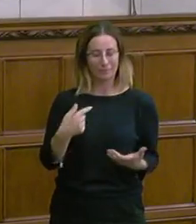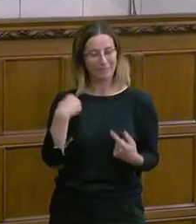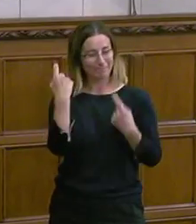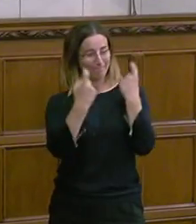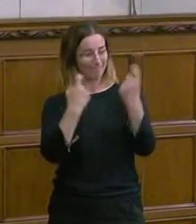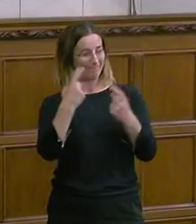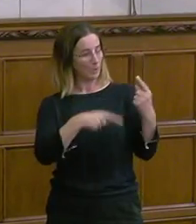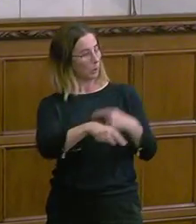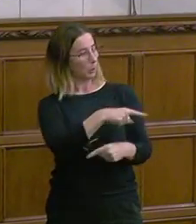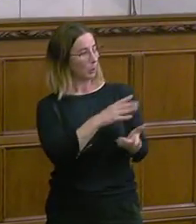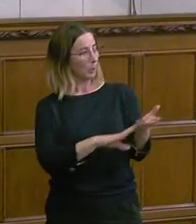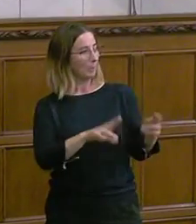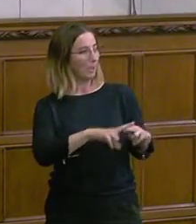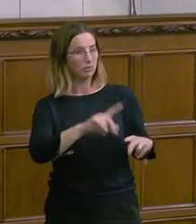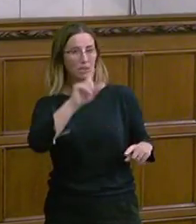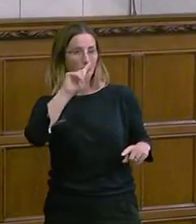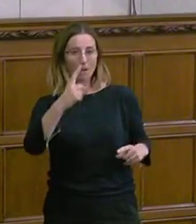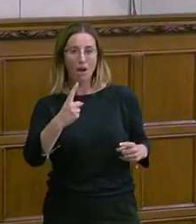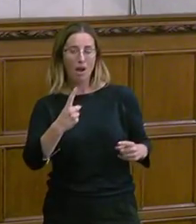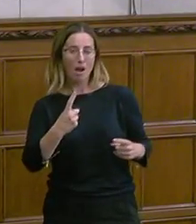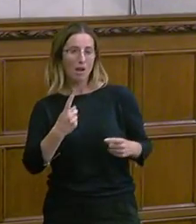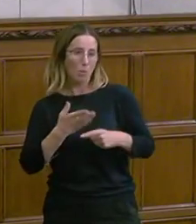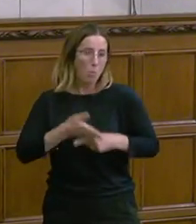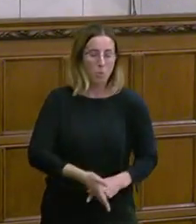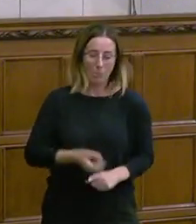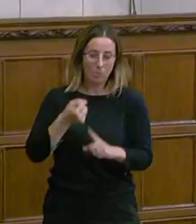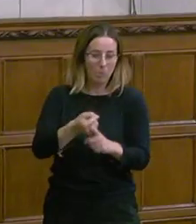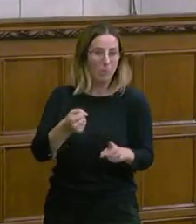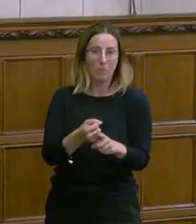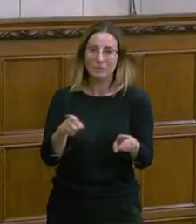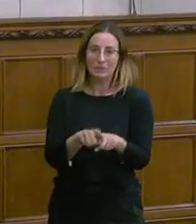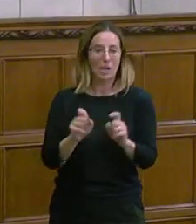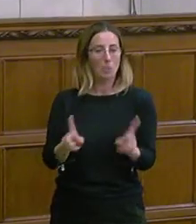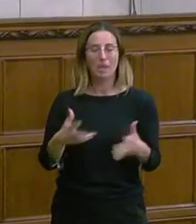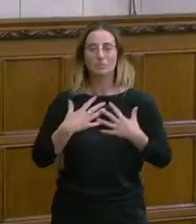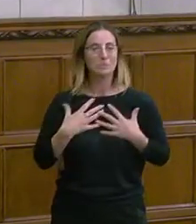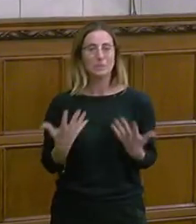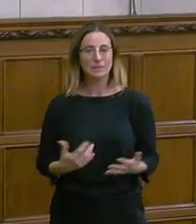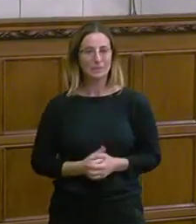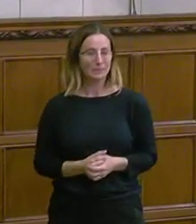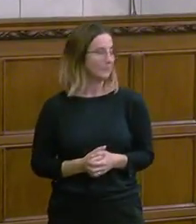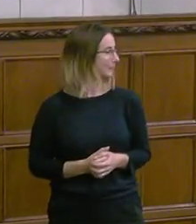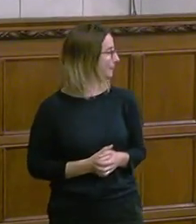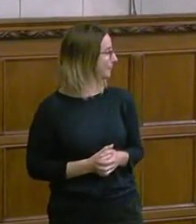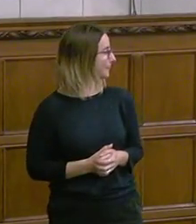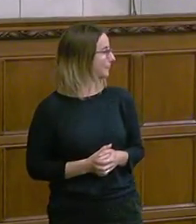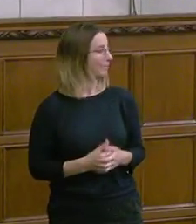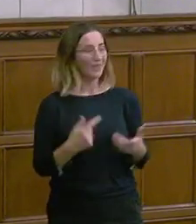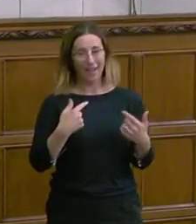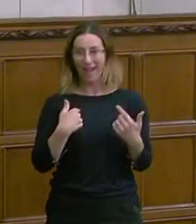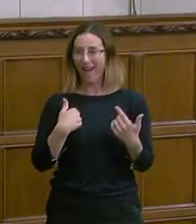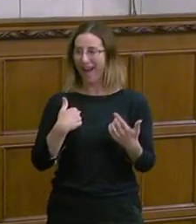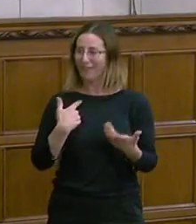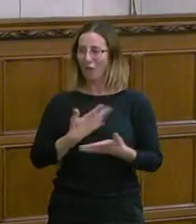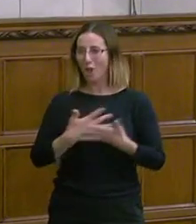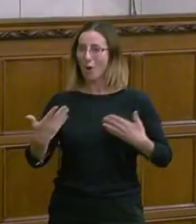those children whose parents cannot persevere in the same way that we have. Mr. Stringer, I've got a lot to say, but I sense I'm